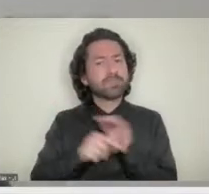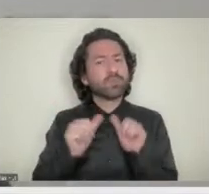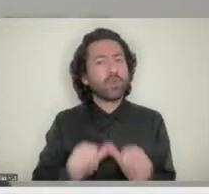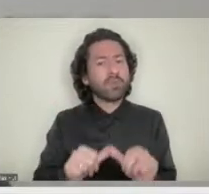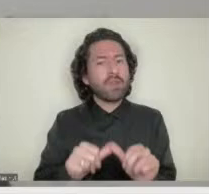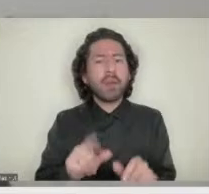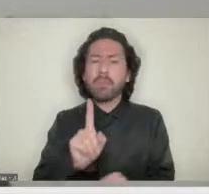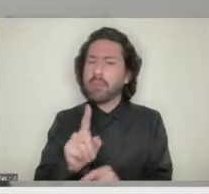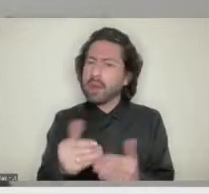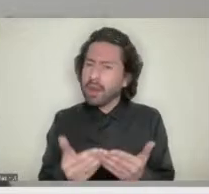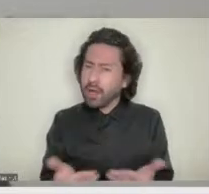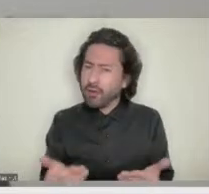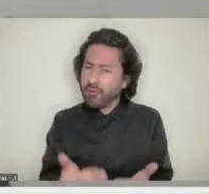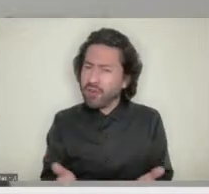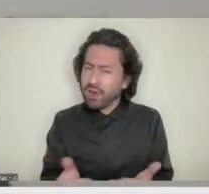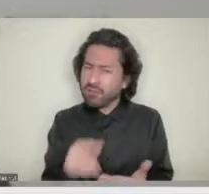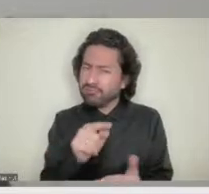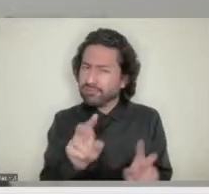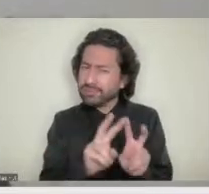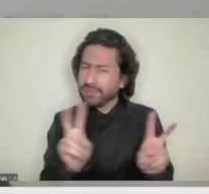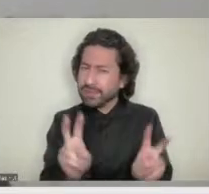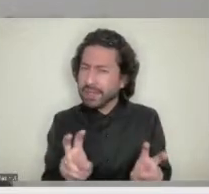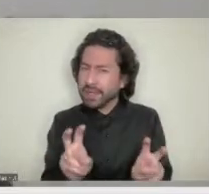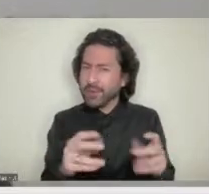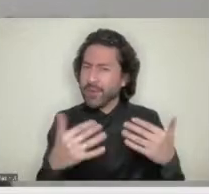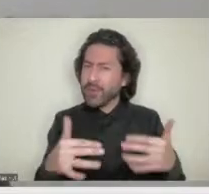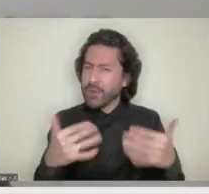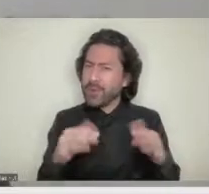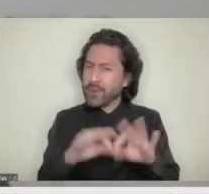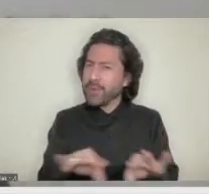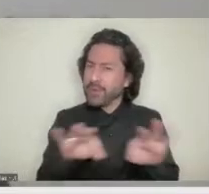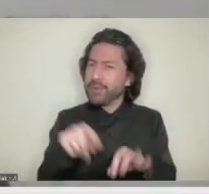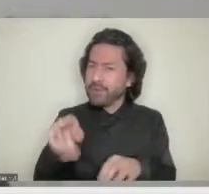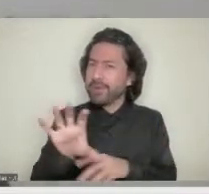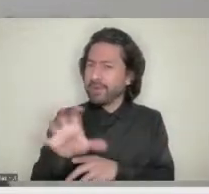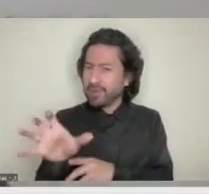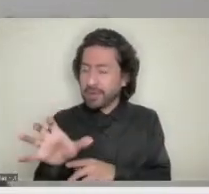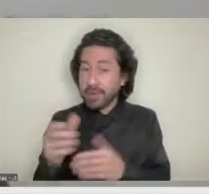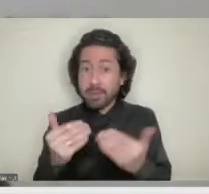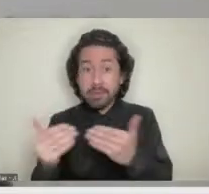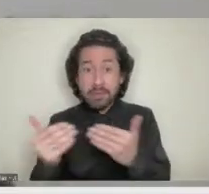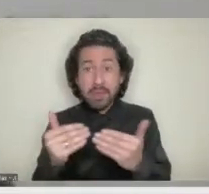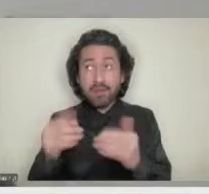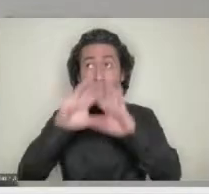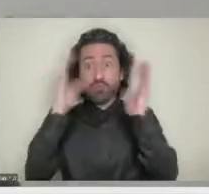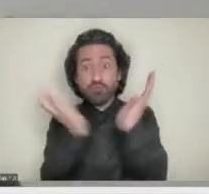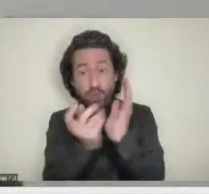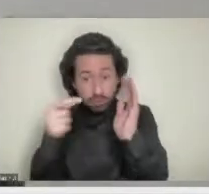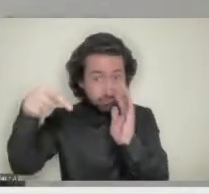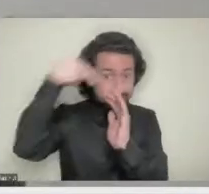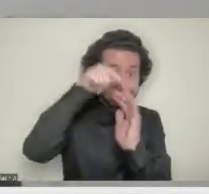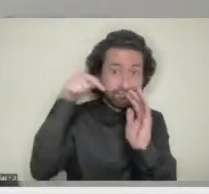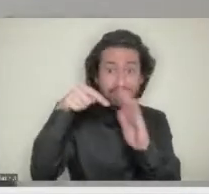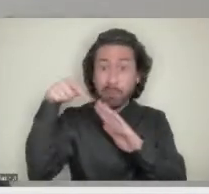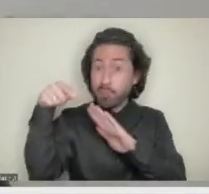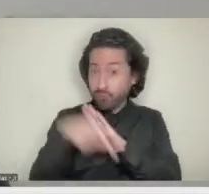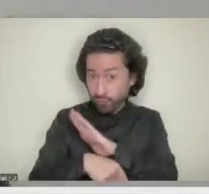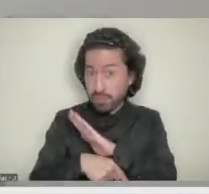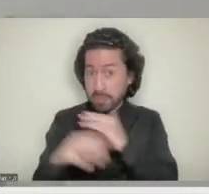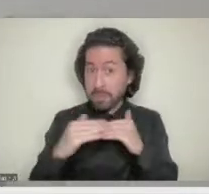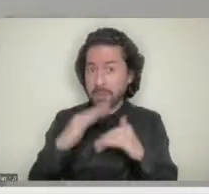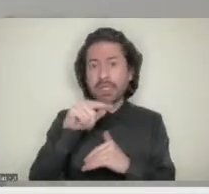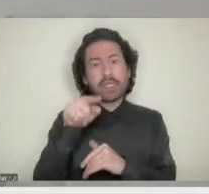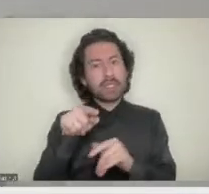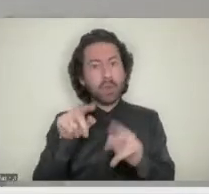think that what is being viewed right now is such a relevant subject in the region that becomes deeper in